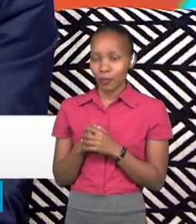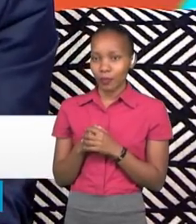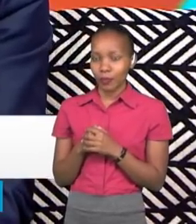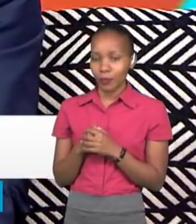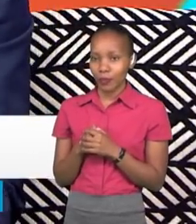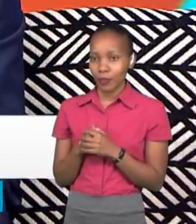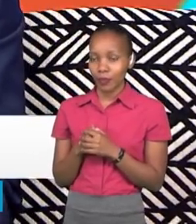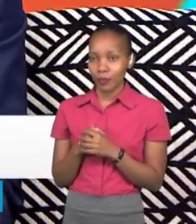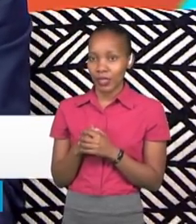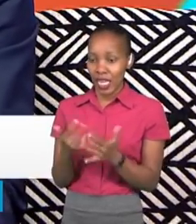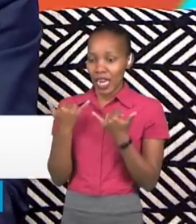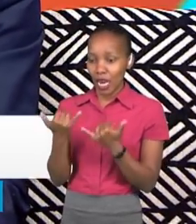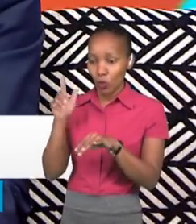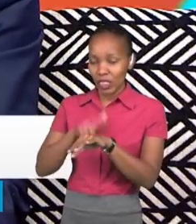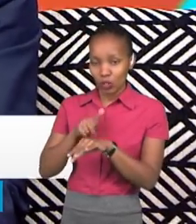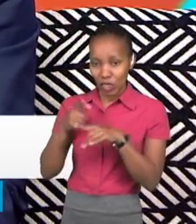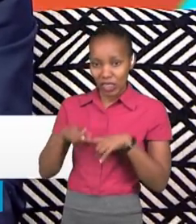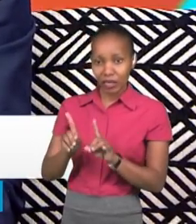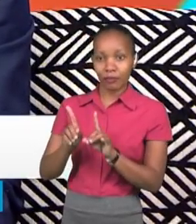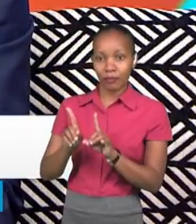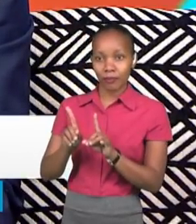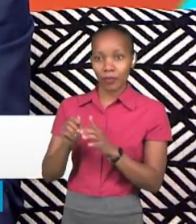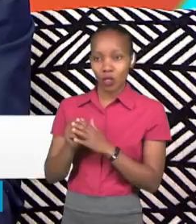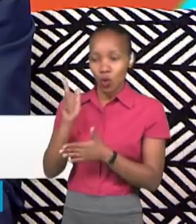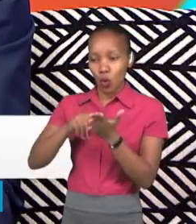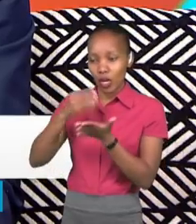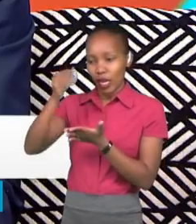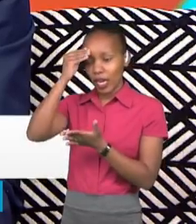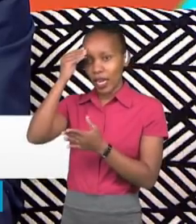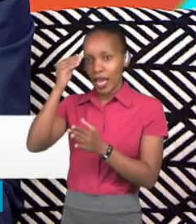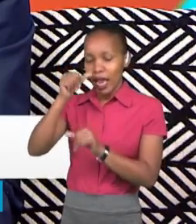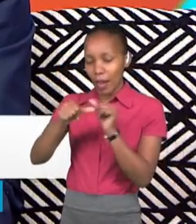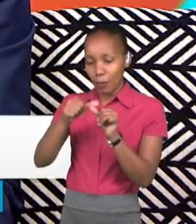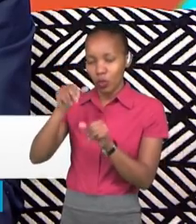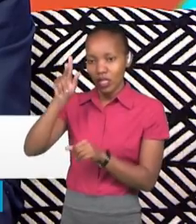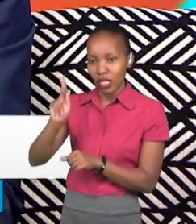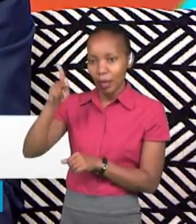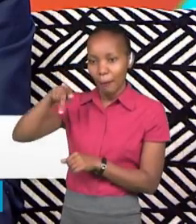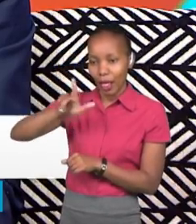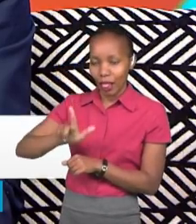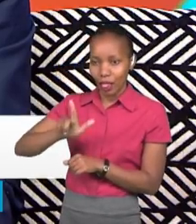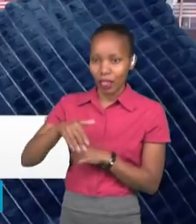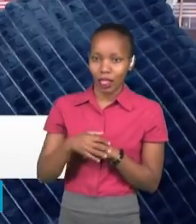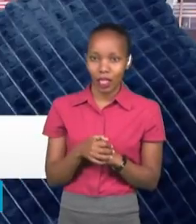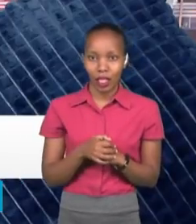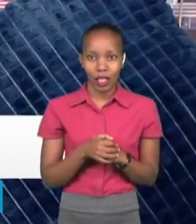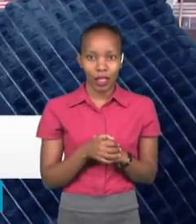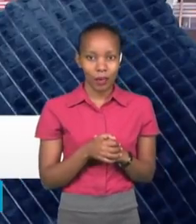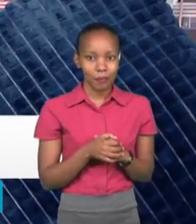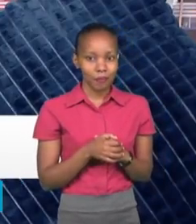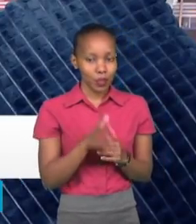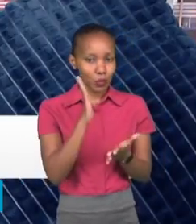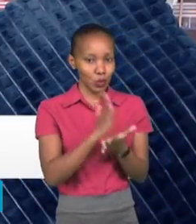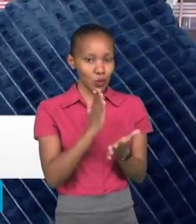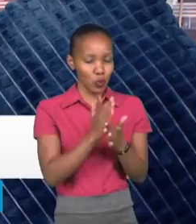Now, the season itself, what did you learn from the relegation from KPL? Relegation actually came with a lot of